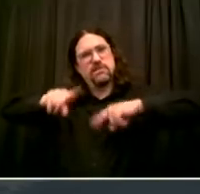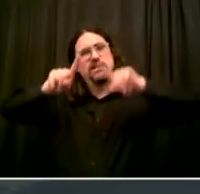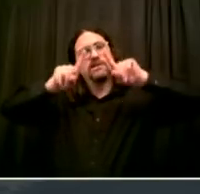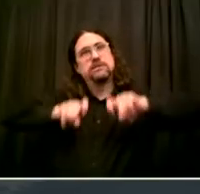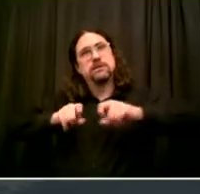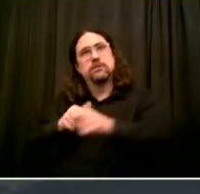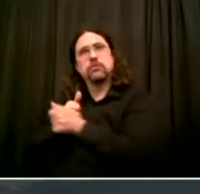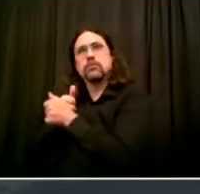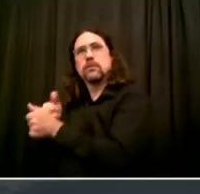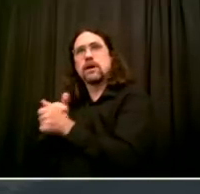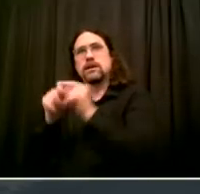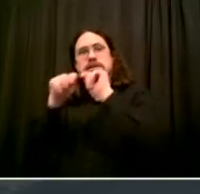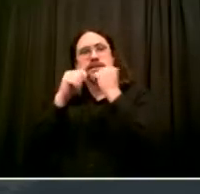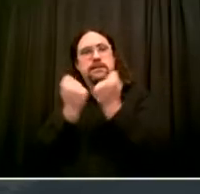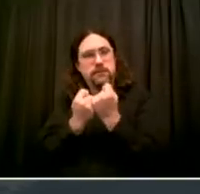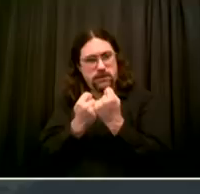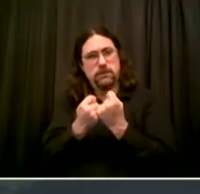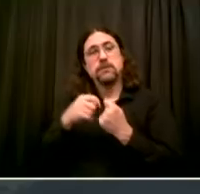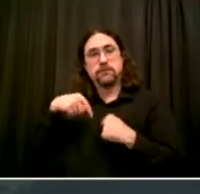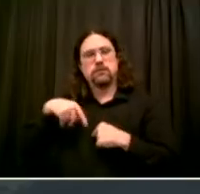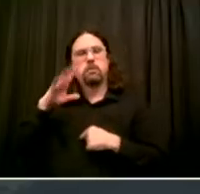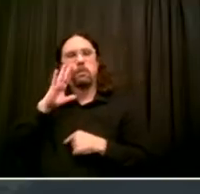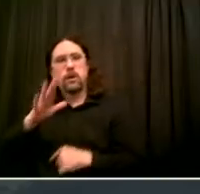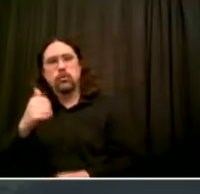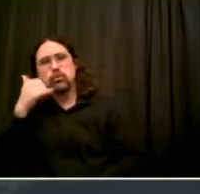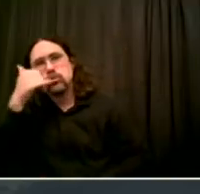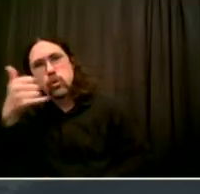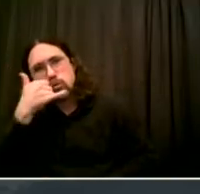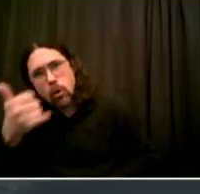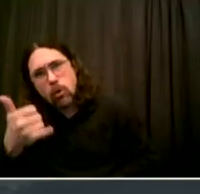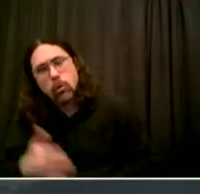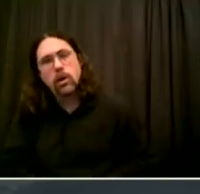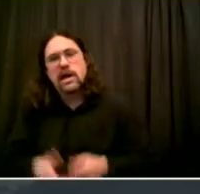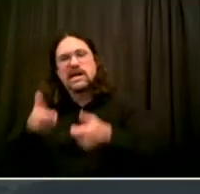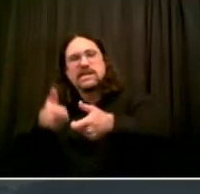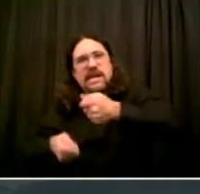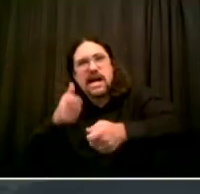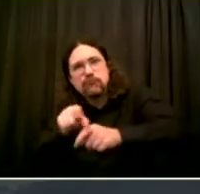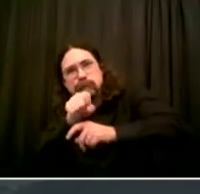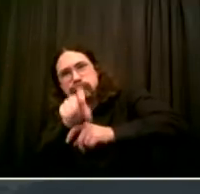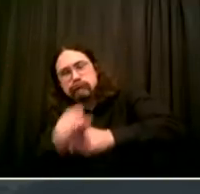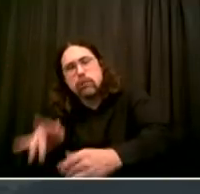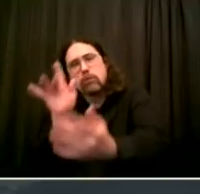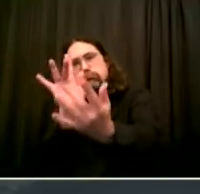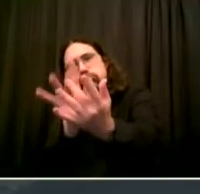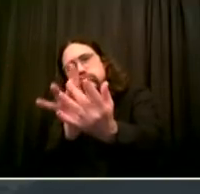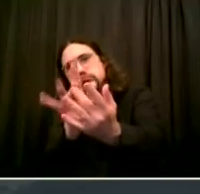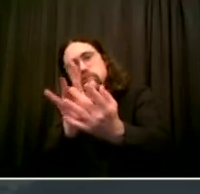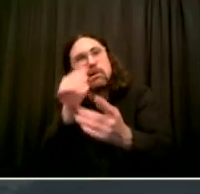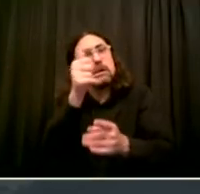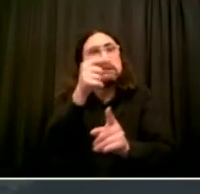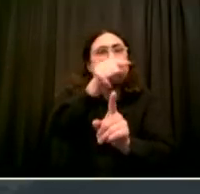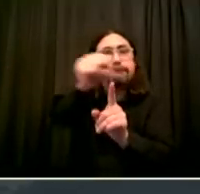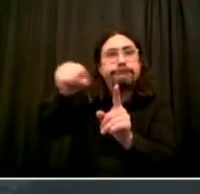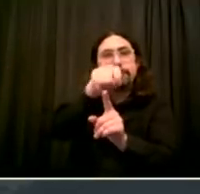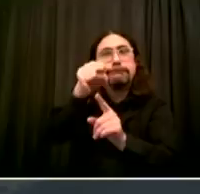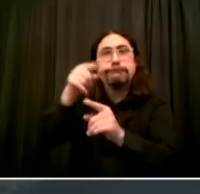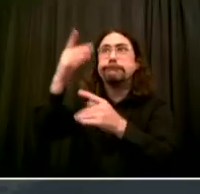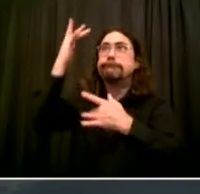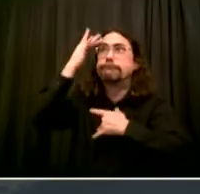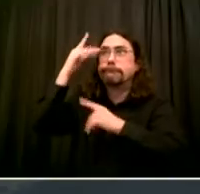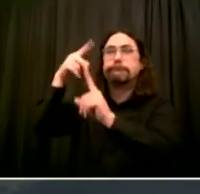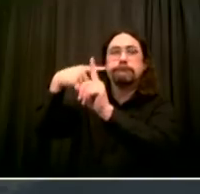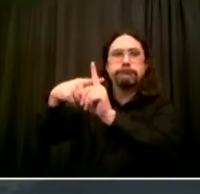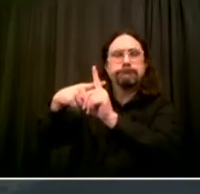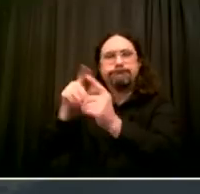close, stay connected. And who does all this work? Who makes sure you have what you